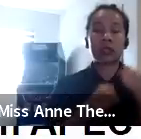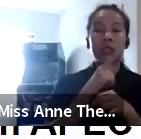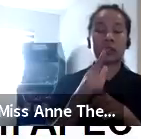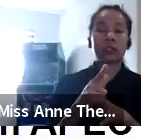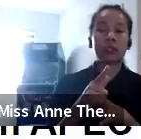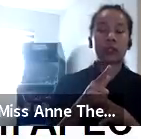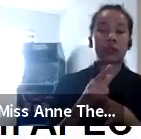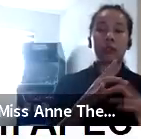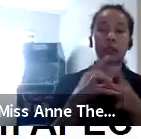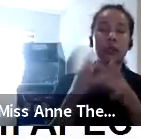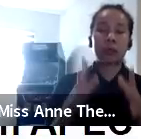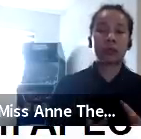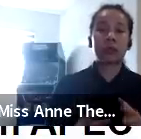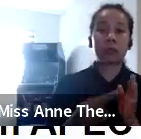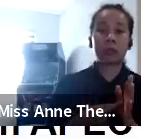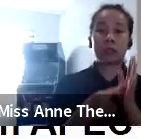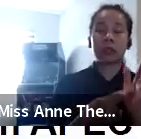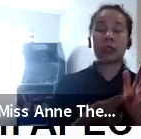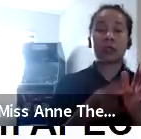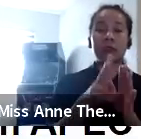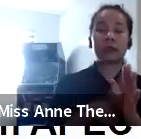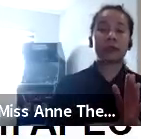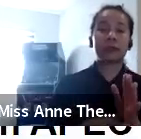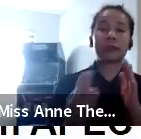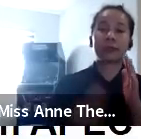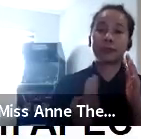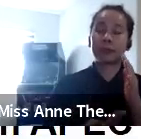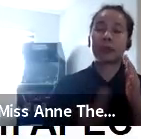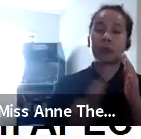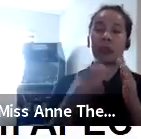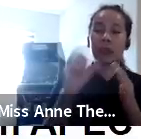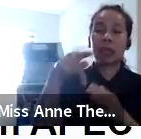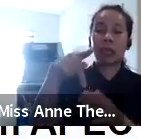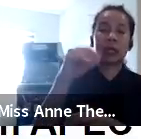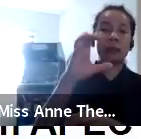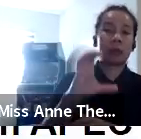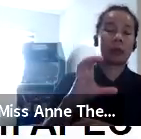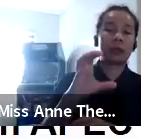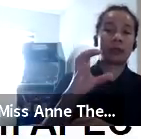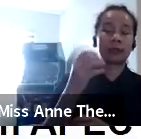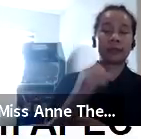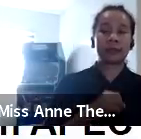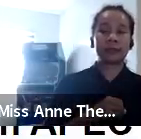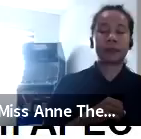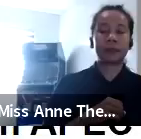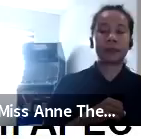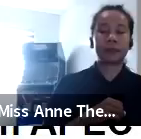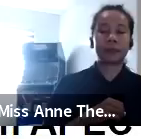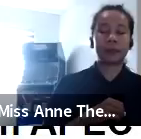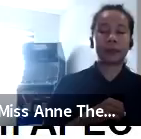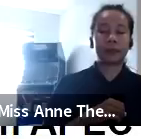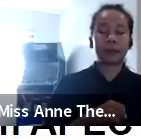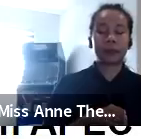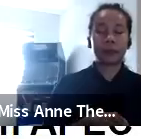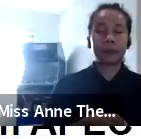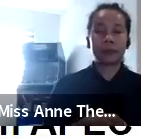collaboration representative under the APEC IAs, or the Asia Pacific Economic Cooperation